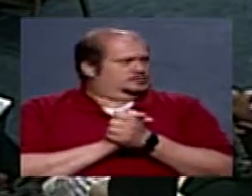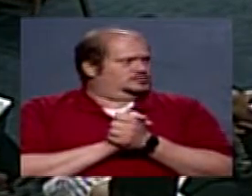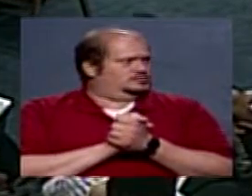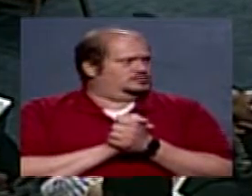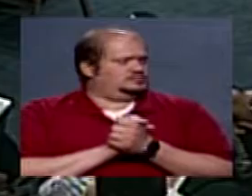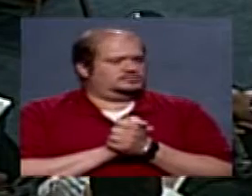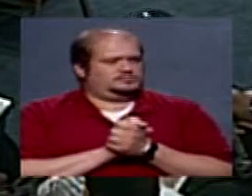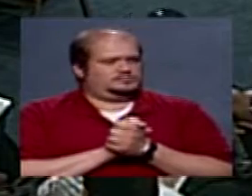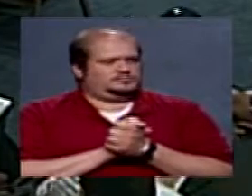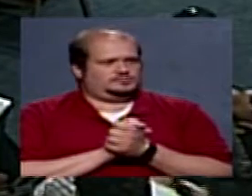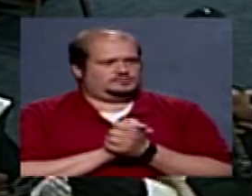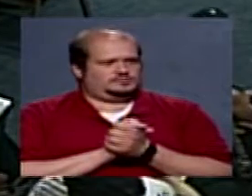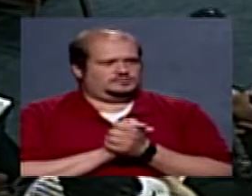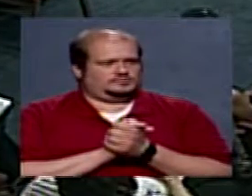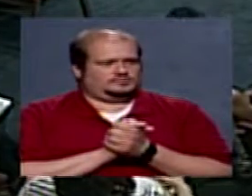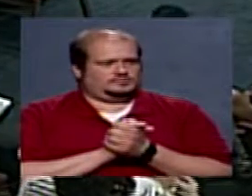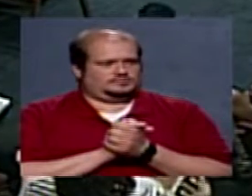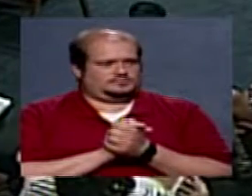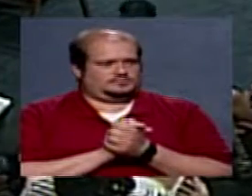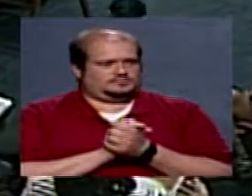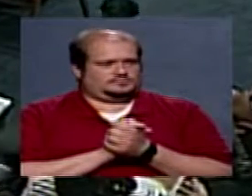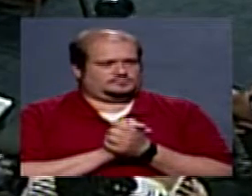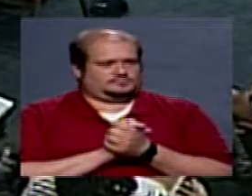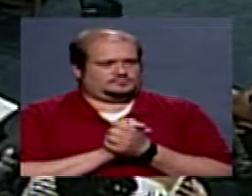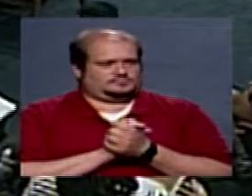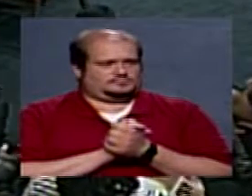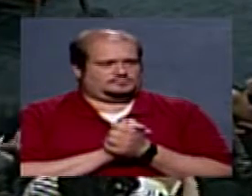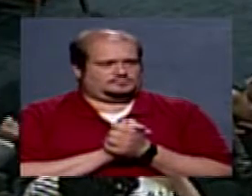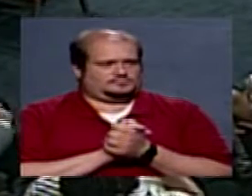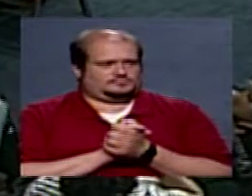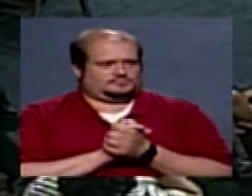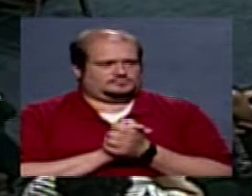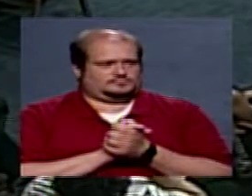No, I'm good. Alan spoke for me.